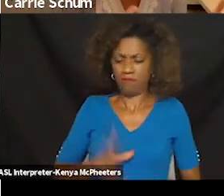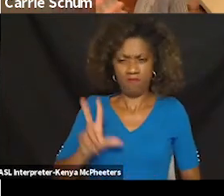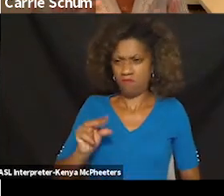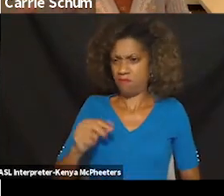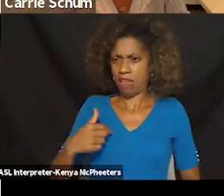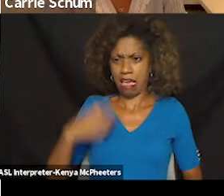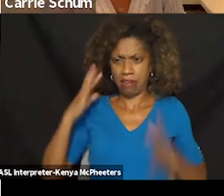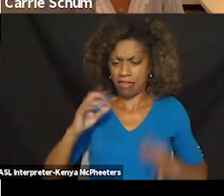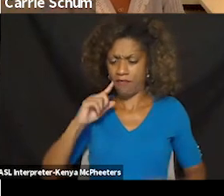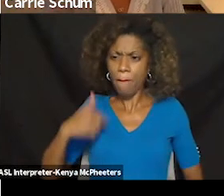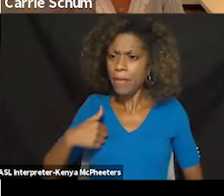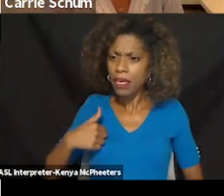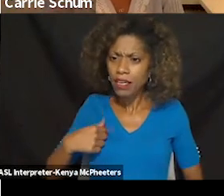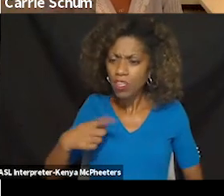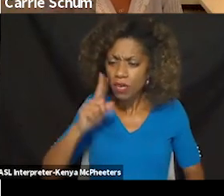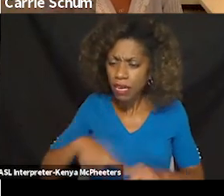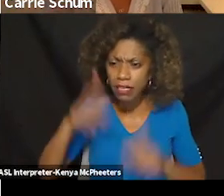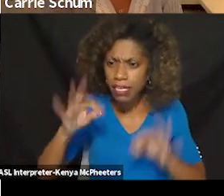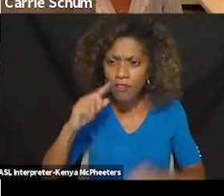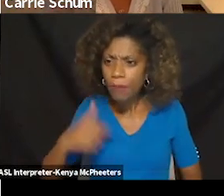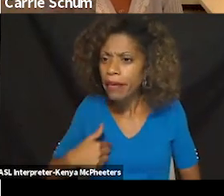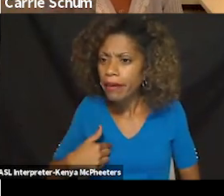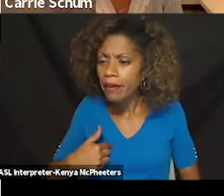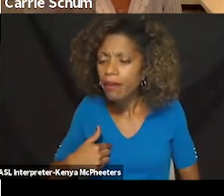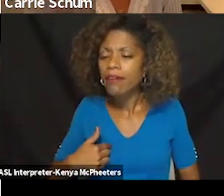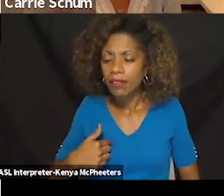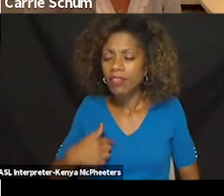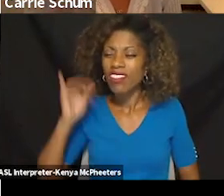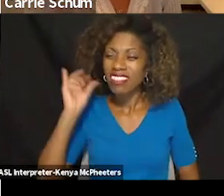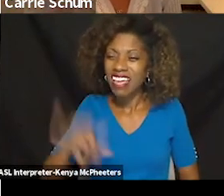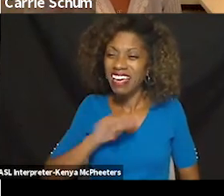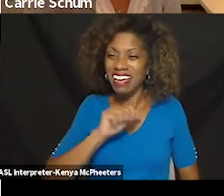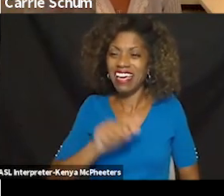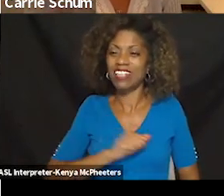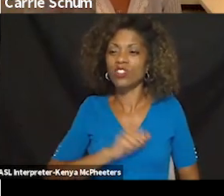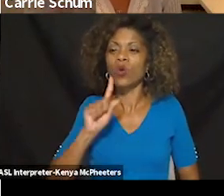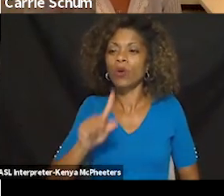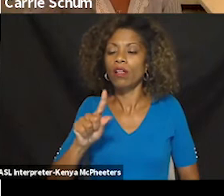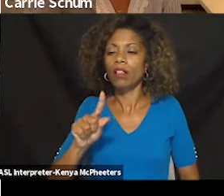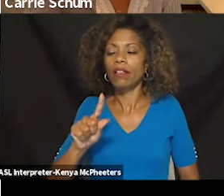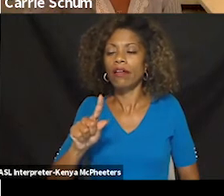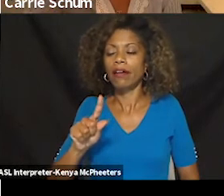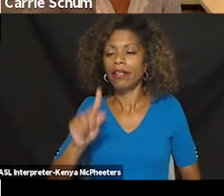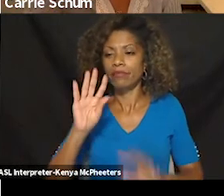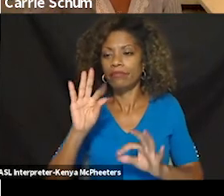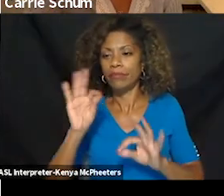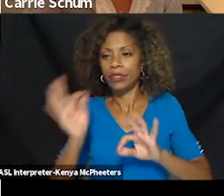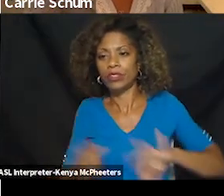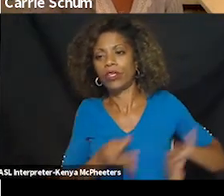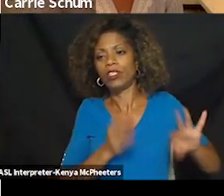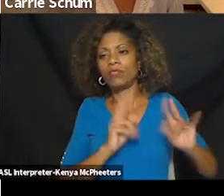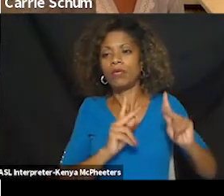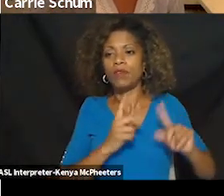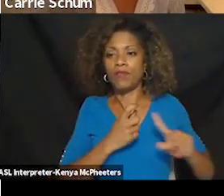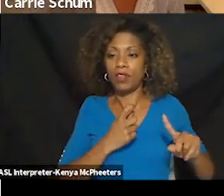finish line and encourage them to keep looking, keep listening, and keep finding out what they need to get it done for themselves.